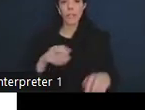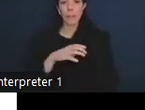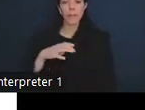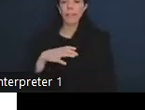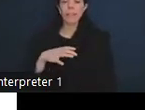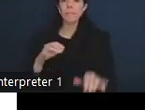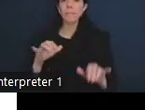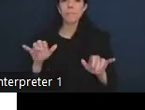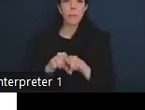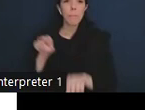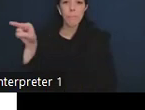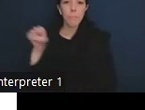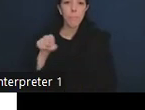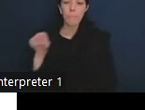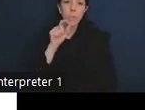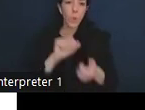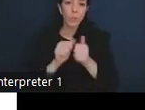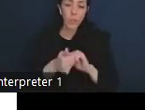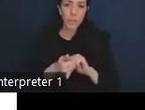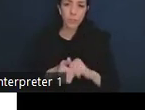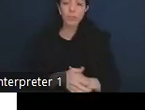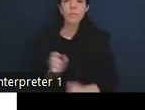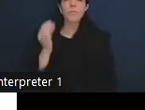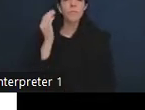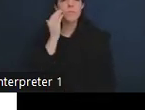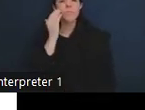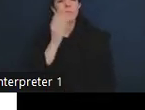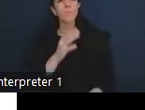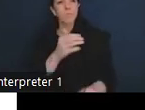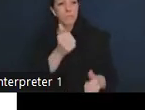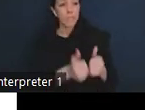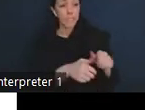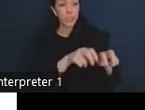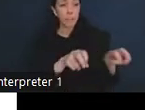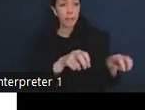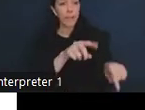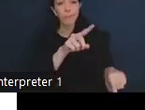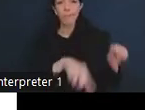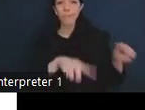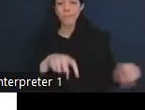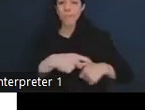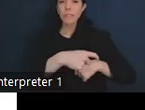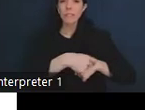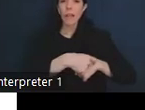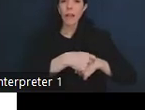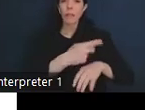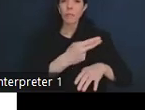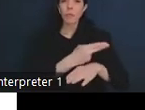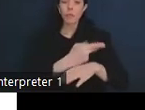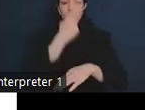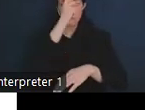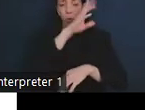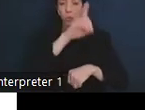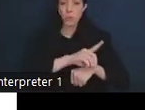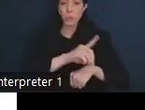knowing that various committees have different amounts of time for their meetings and